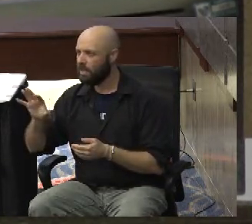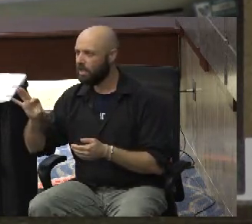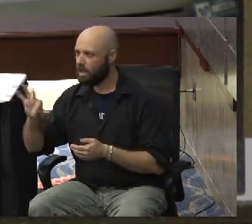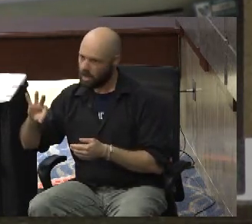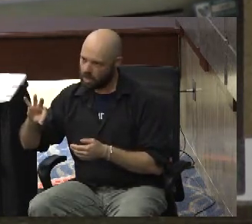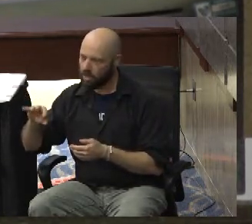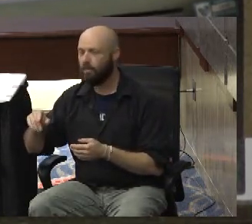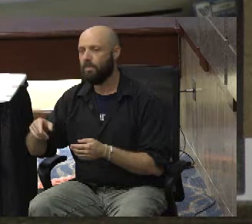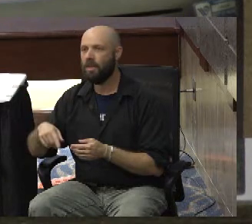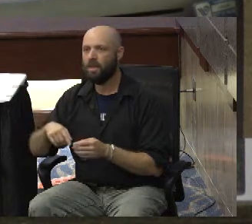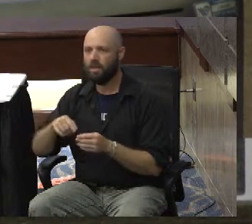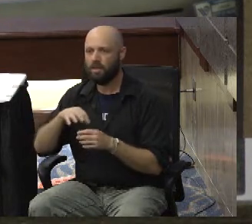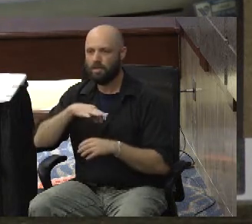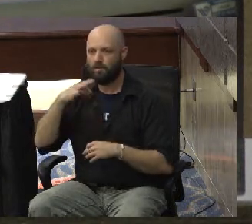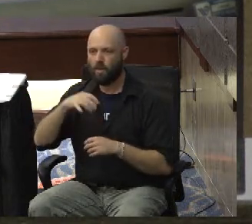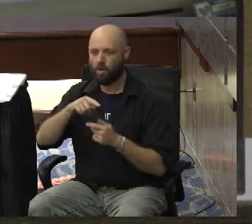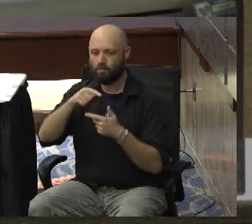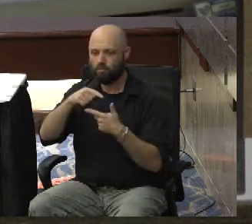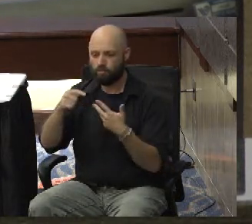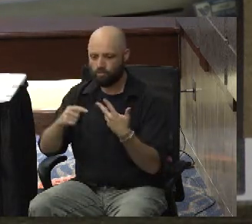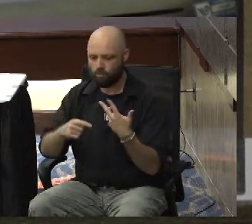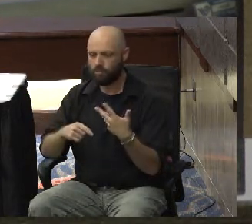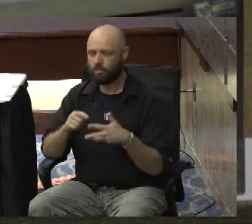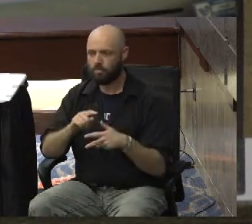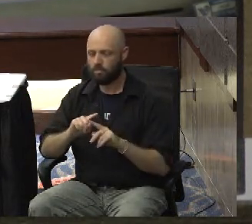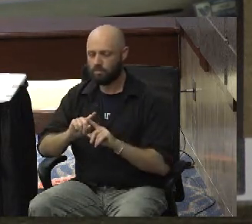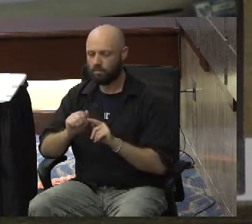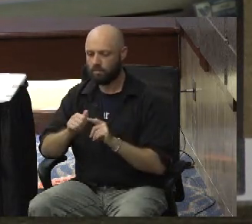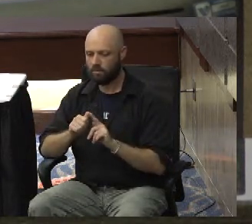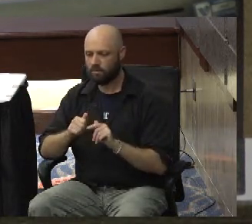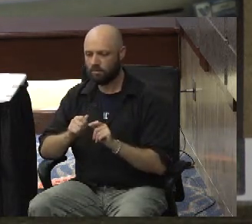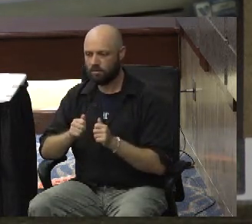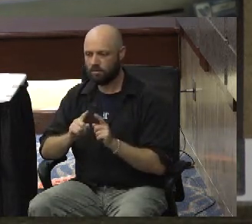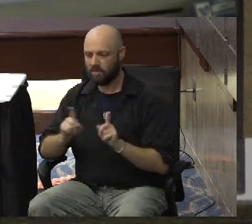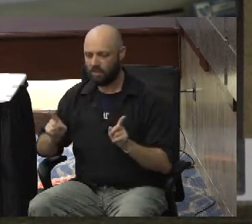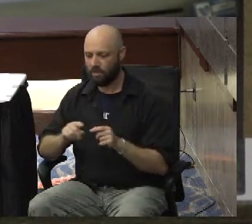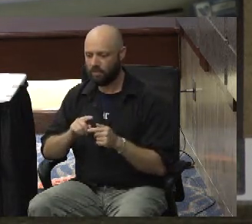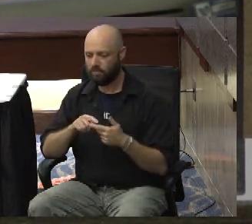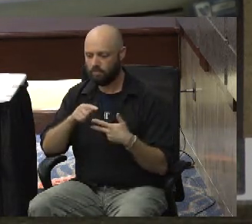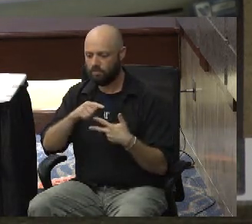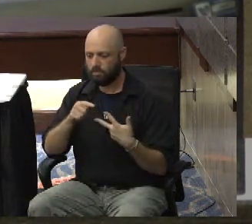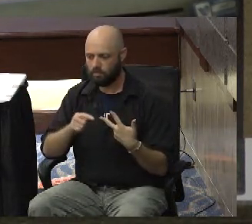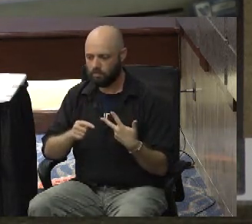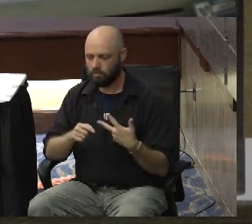we will we will now move to resolutions